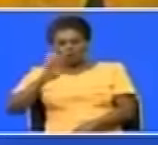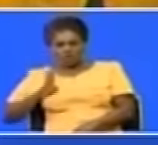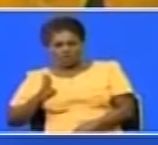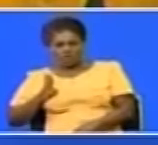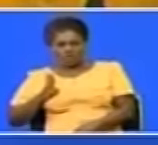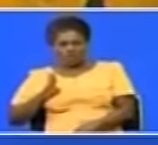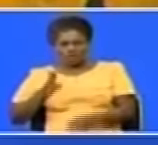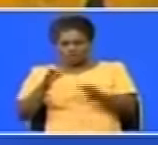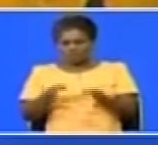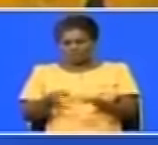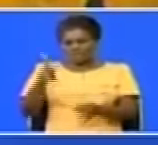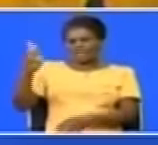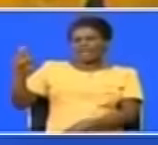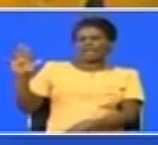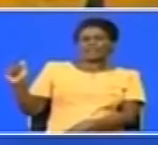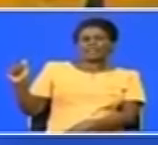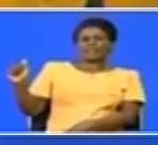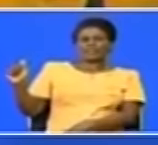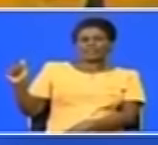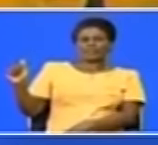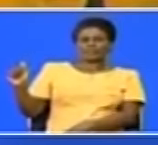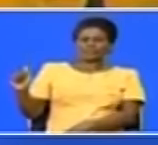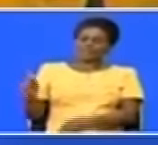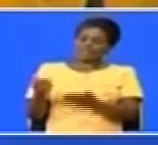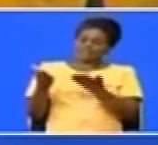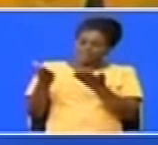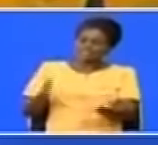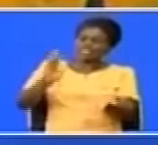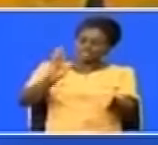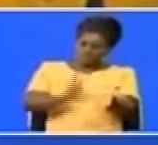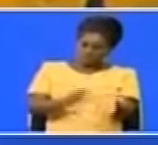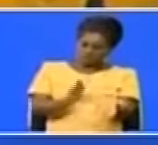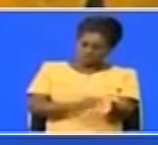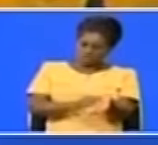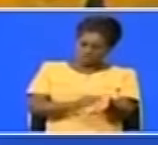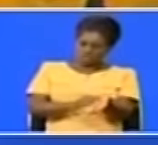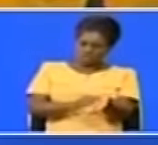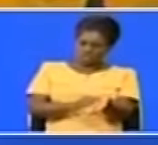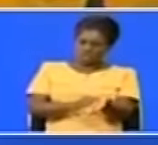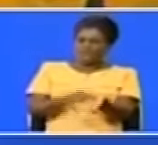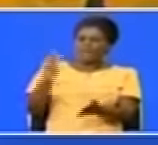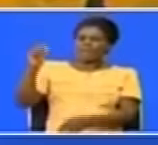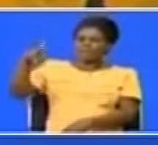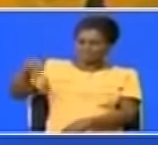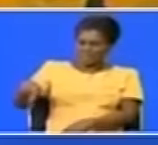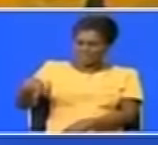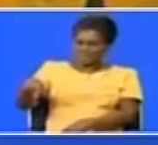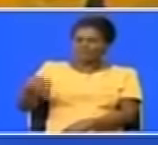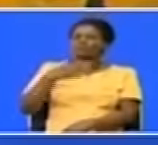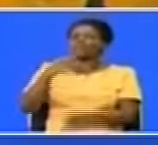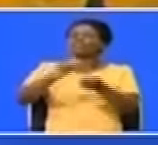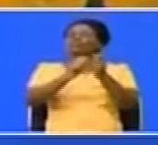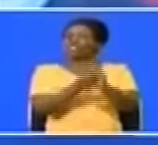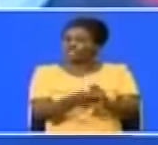yes. Officers of Kenya Revenue Authority. Yes. Now, that is the recommendation that the Honorable Washiali is replacing, isn't